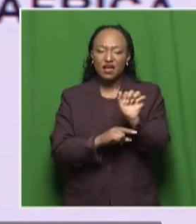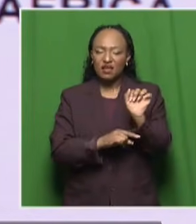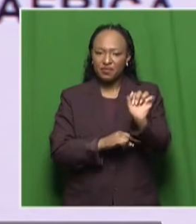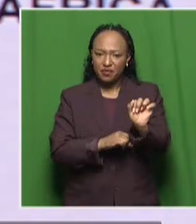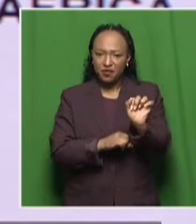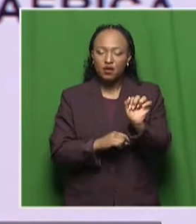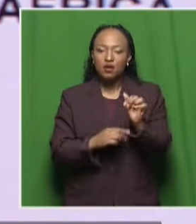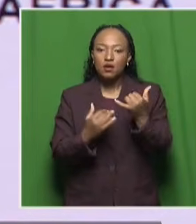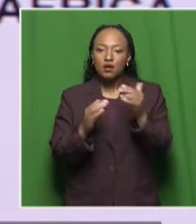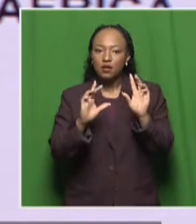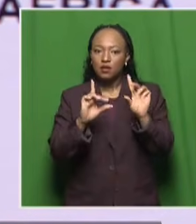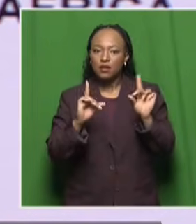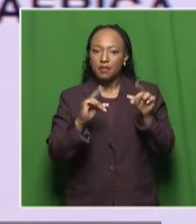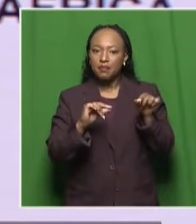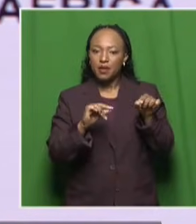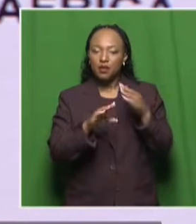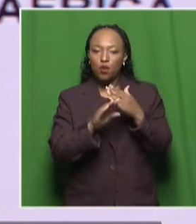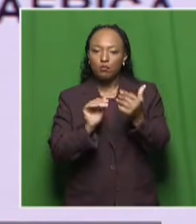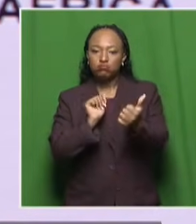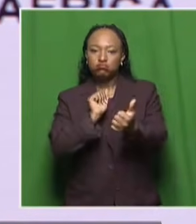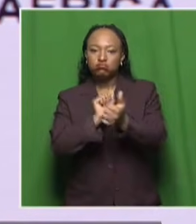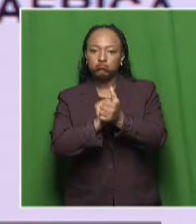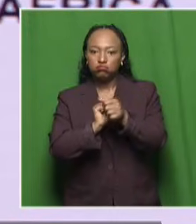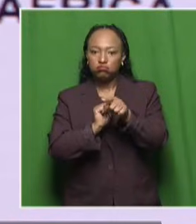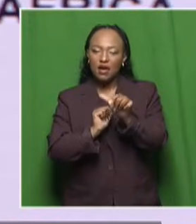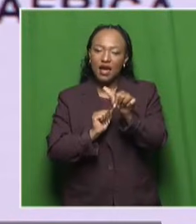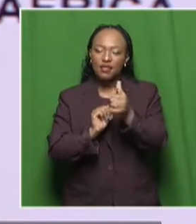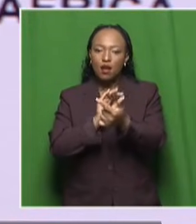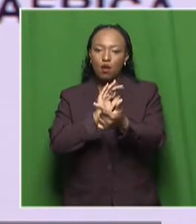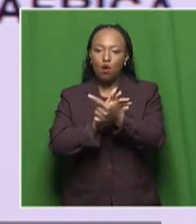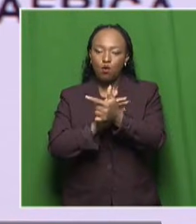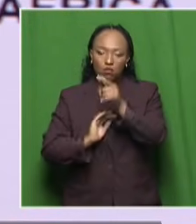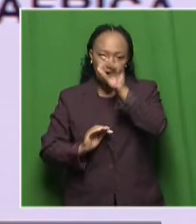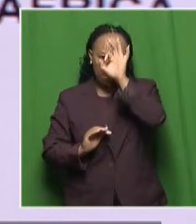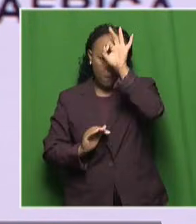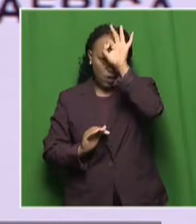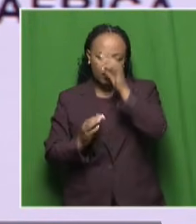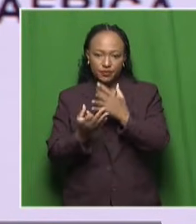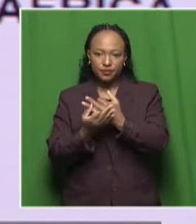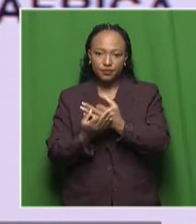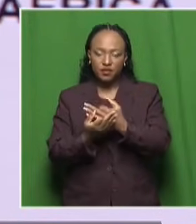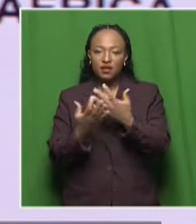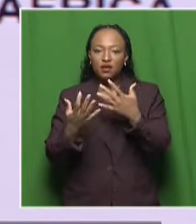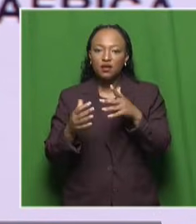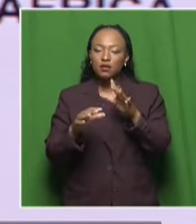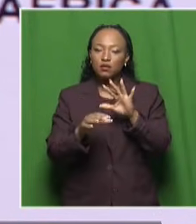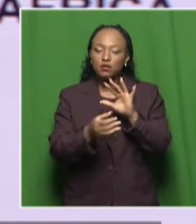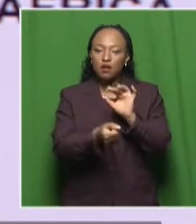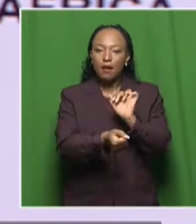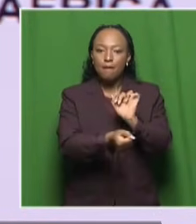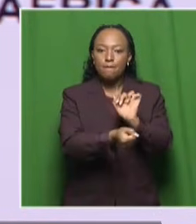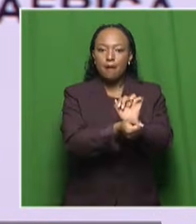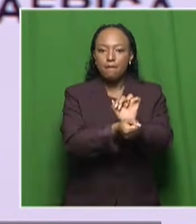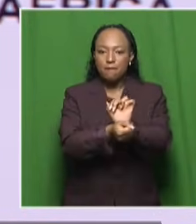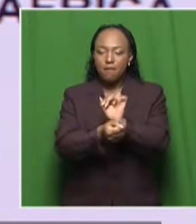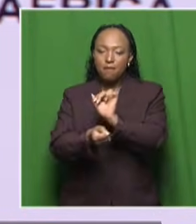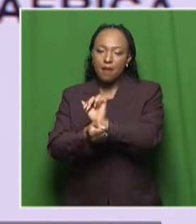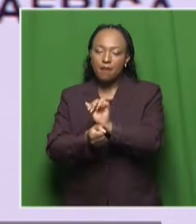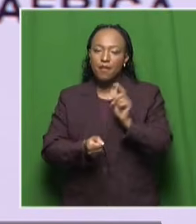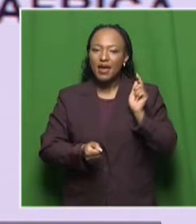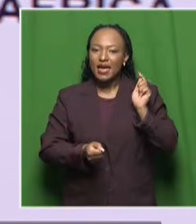is collaborating with law enforcement agencies, and that led to the arrest of the Kenyan nationals for